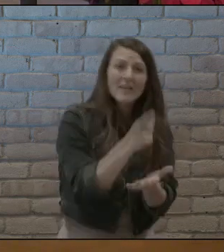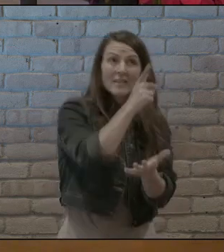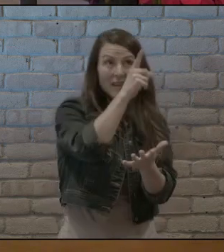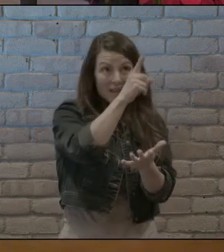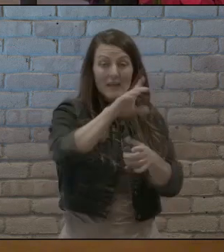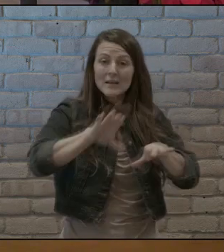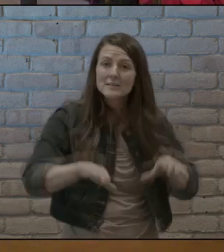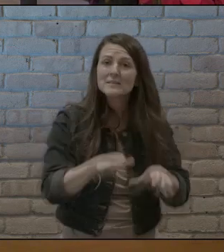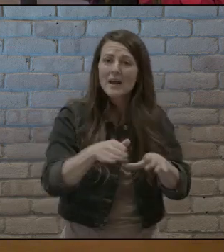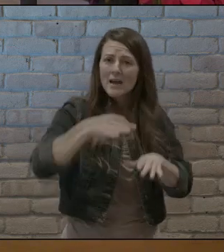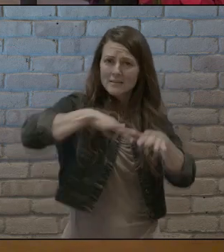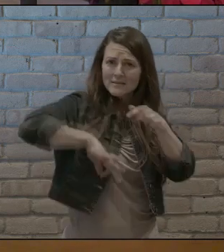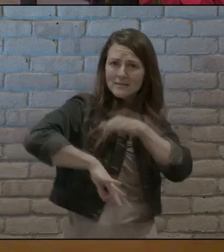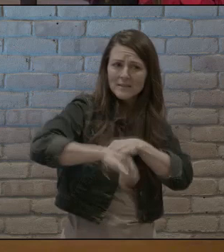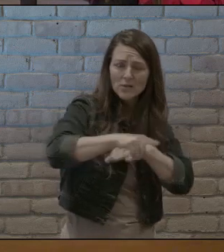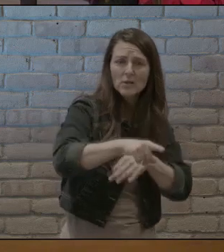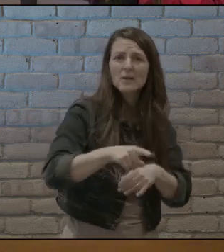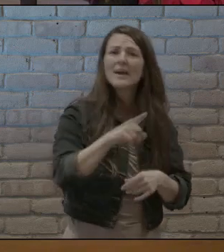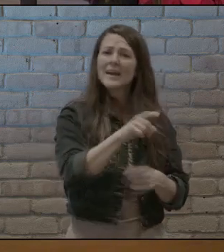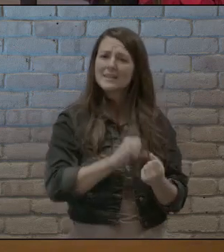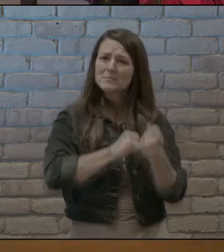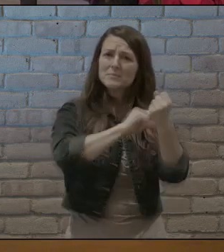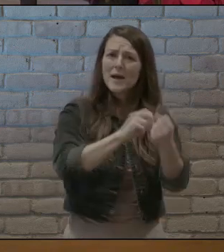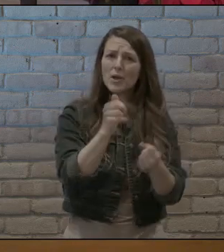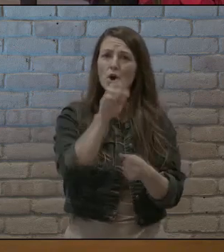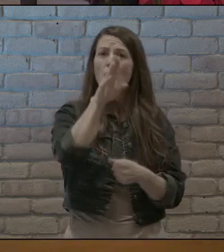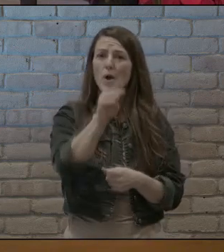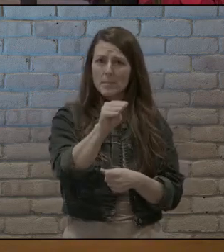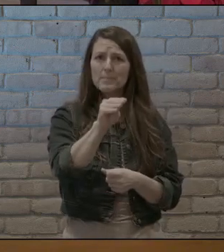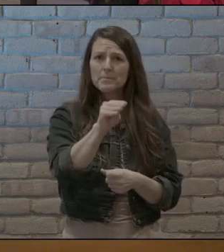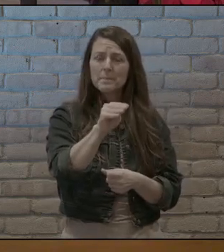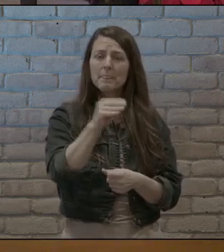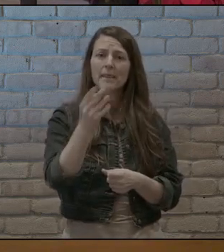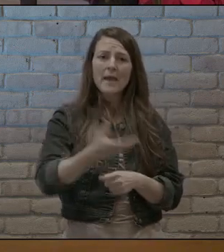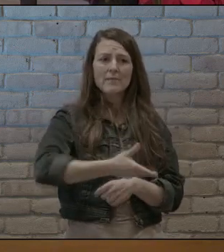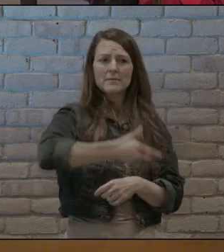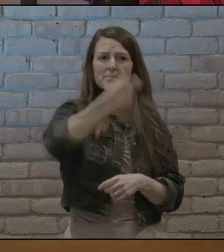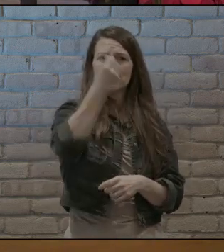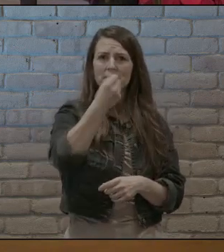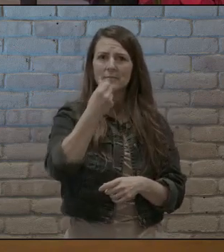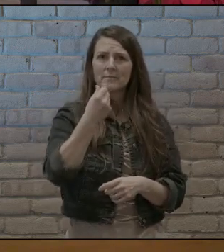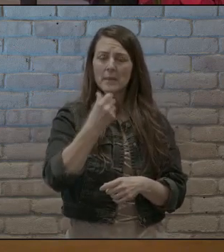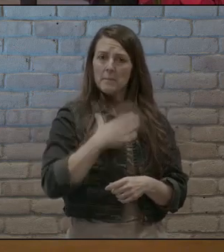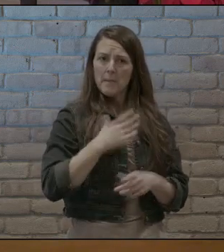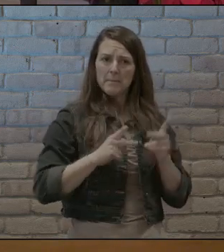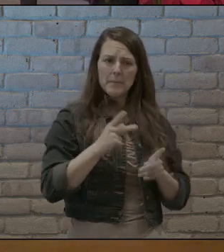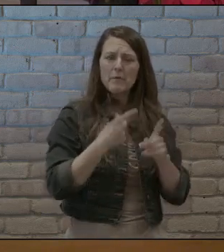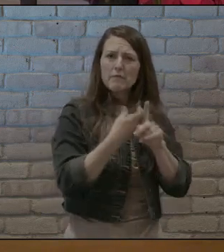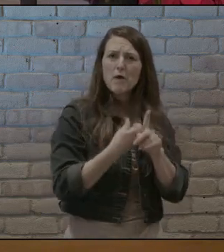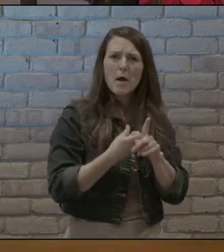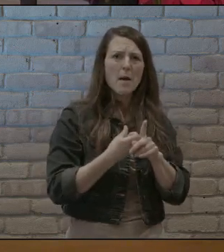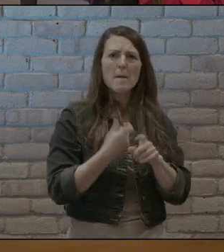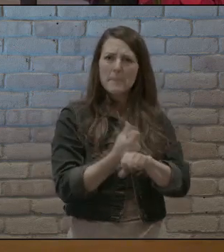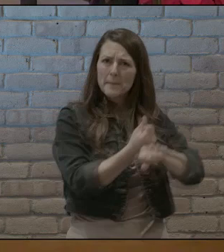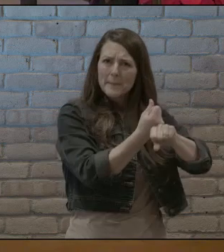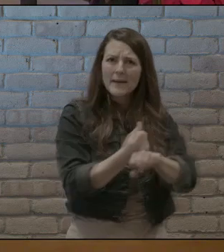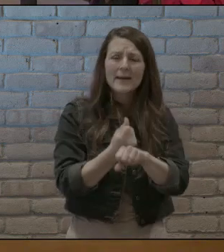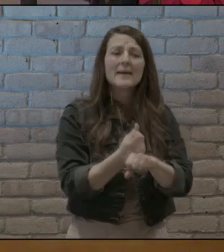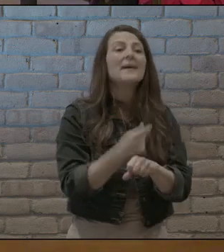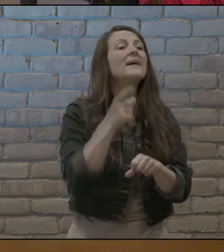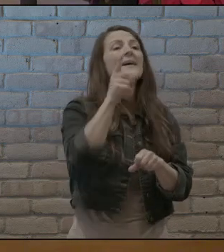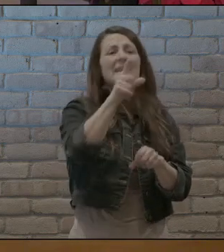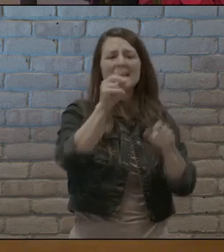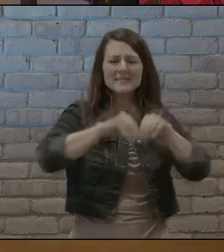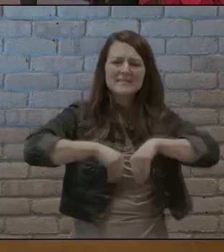done. His mighty arm has brought us out of captivity. He's scattered the proud and the